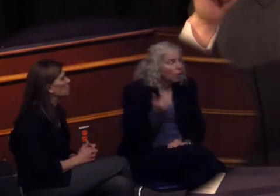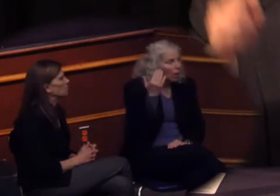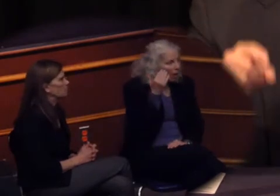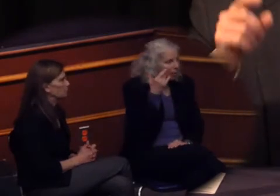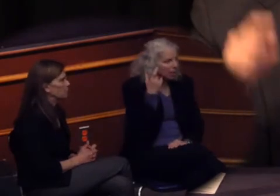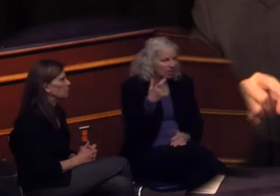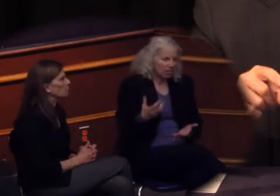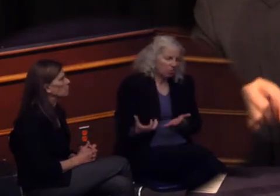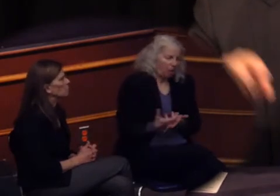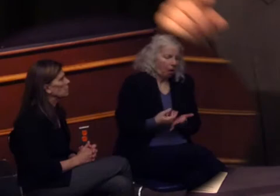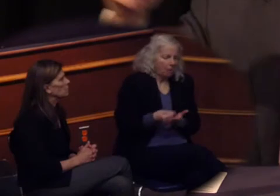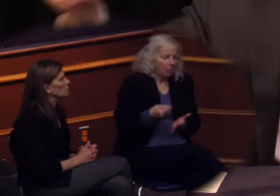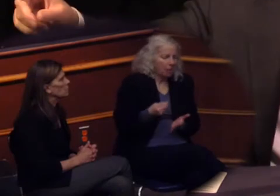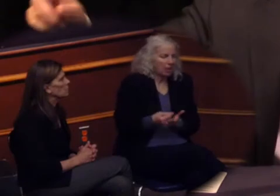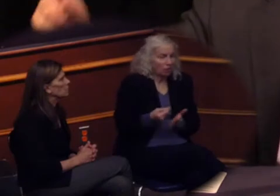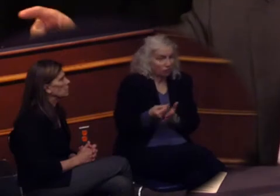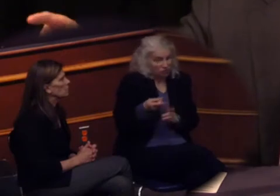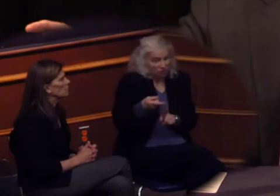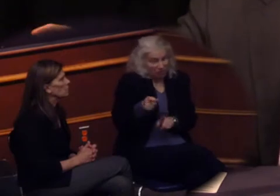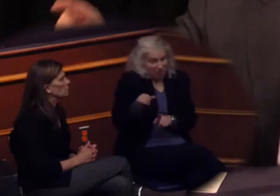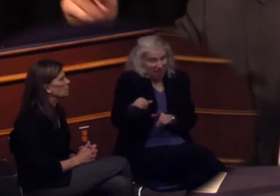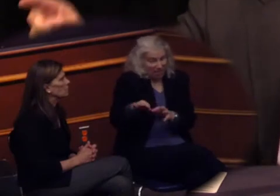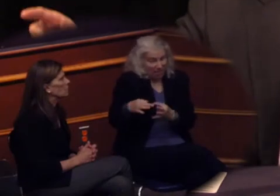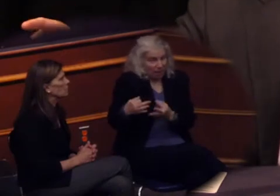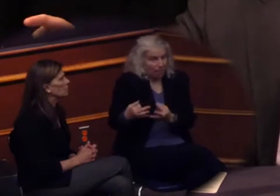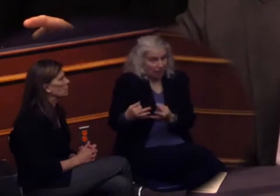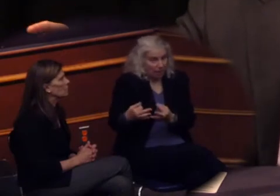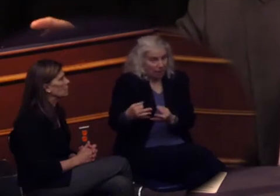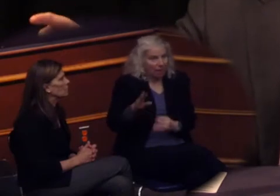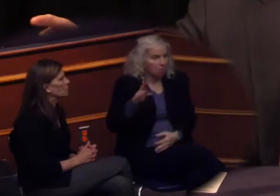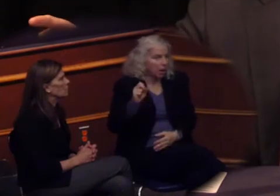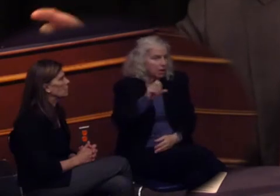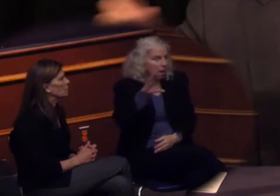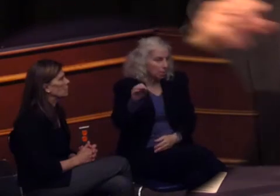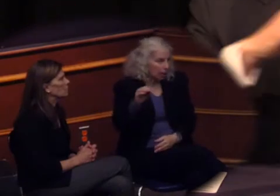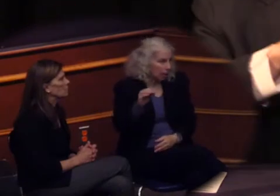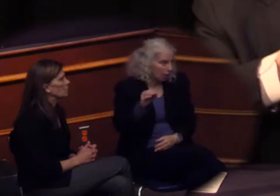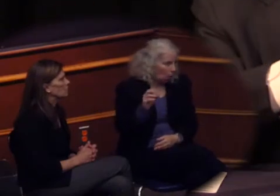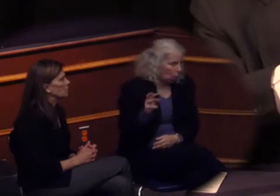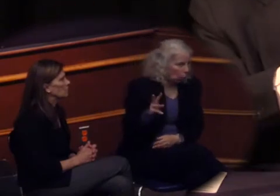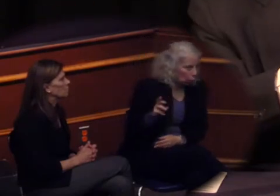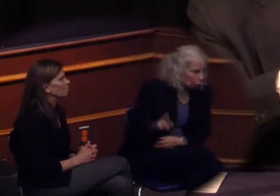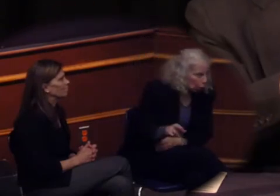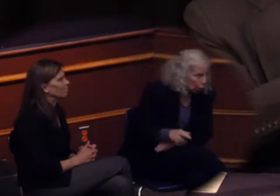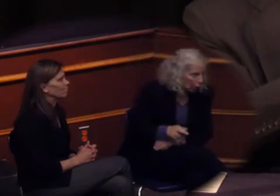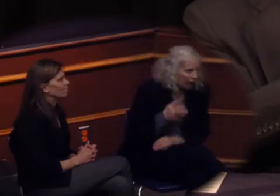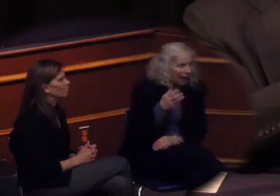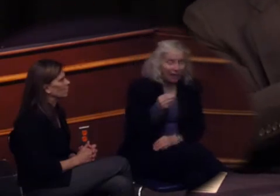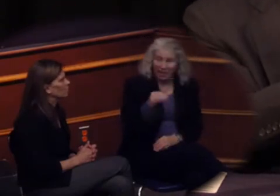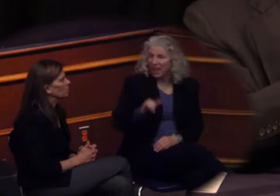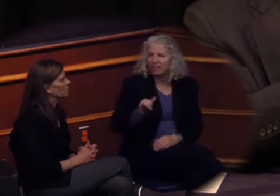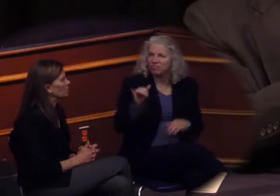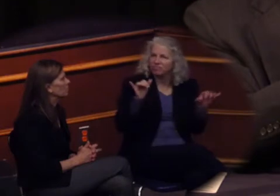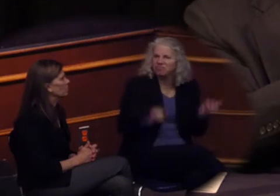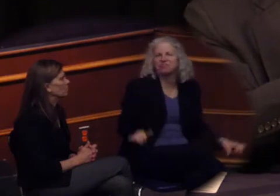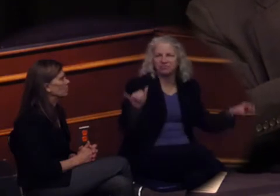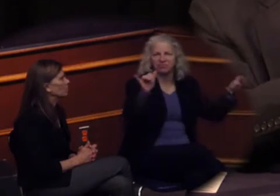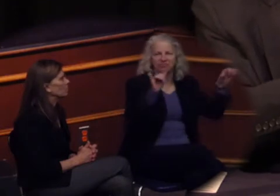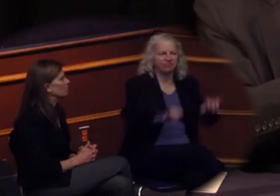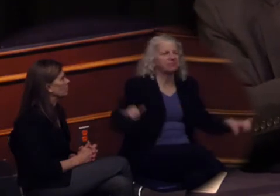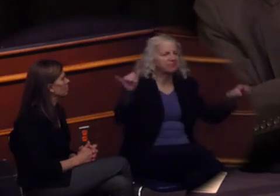getting thousands of dollars from the family of this bus company owner, and it is a pattern with him.